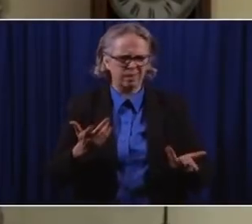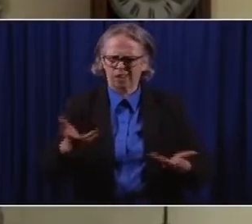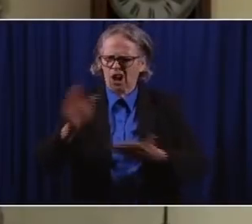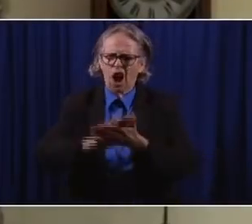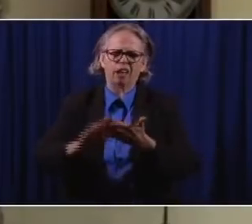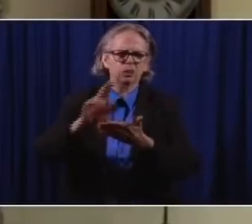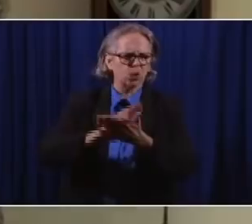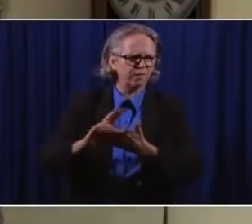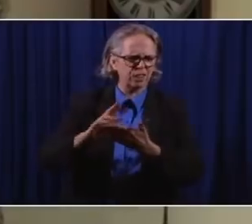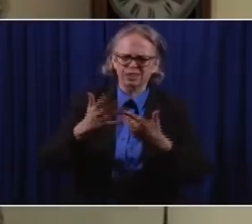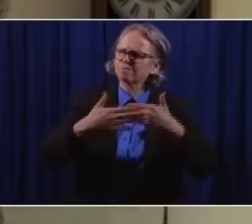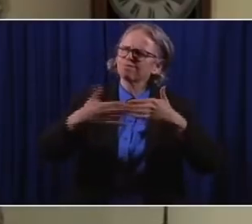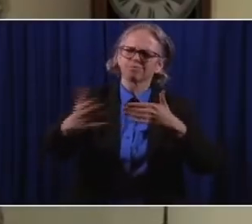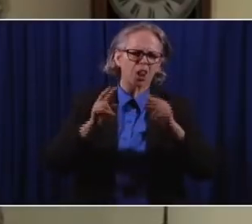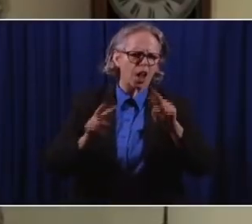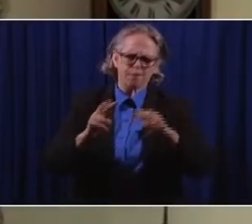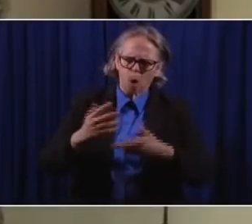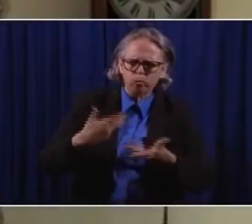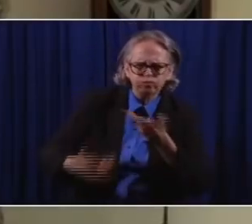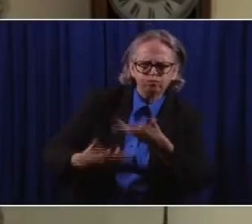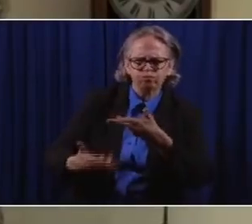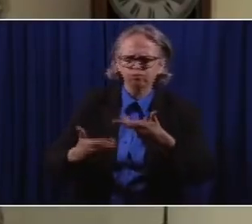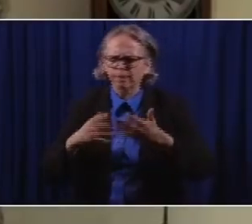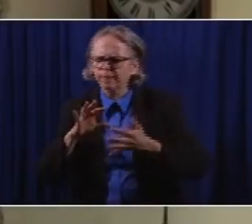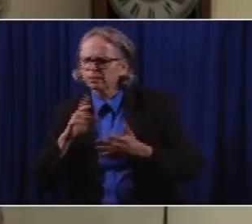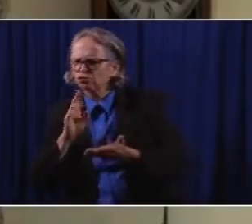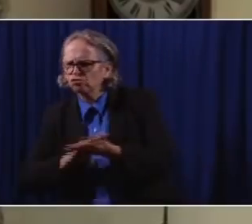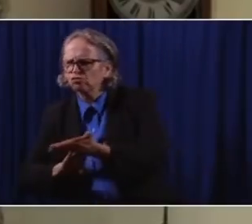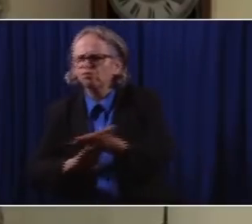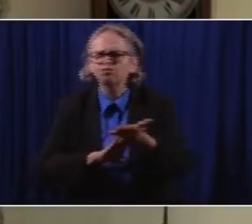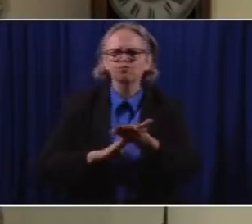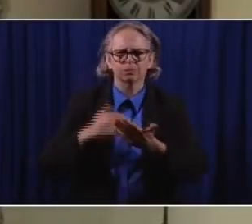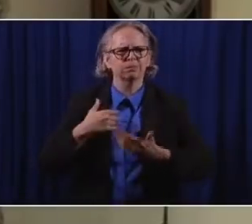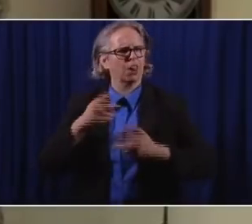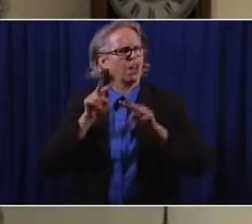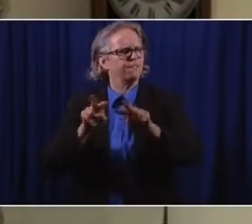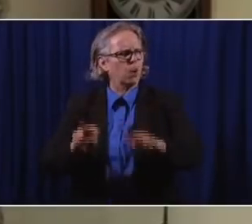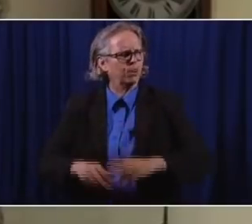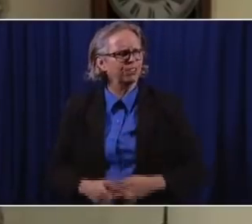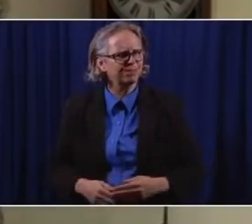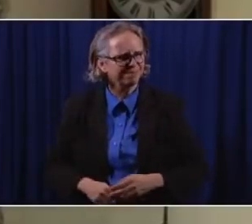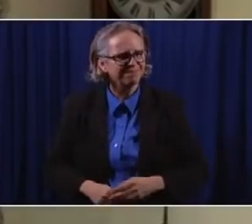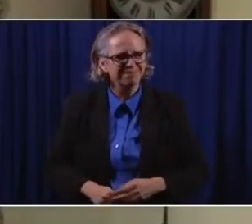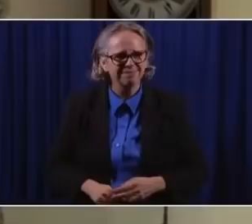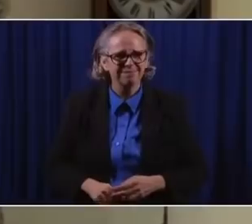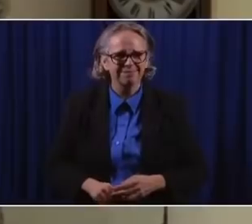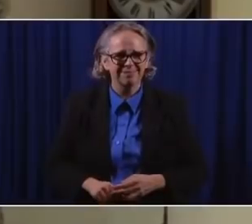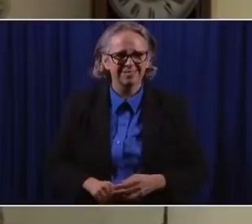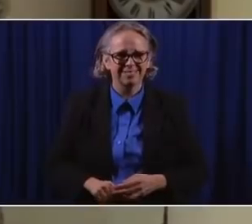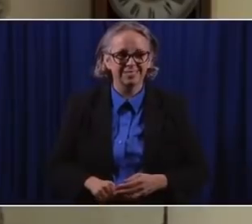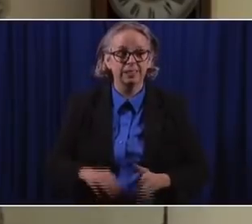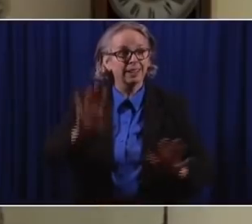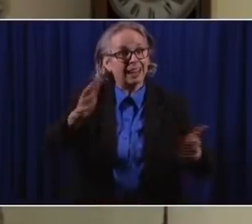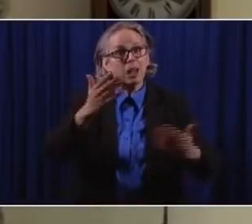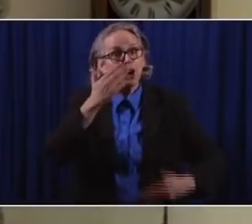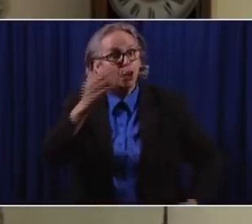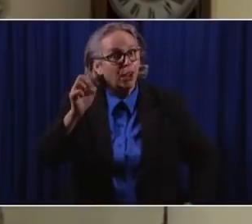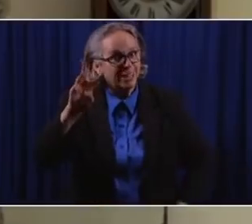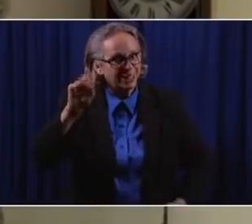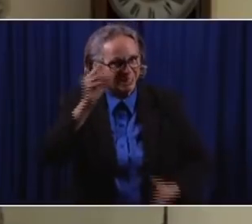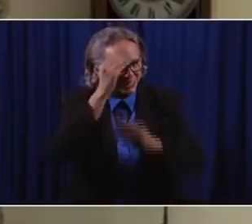forward. I think we have some good news. John Husted will have some good news later on. I'm going